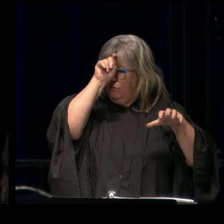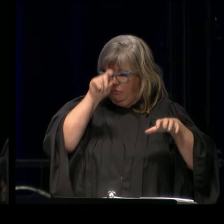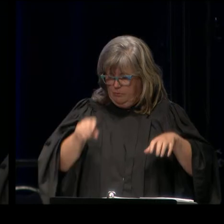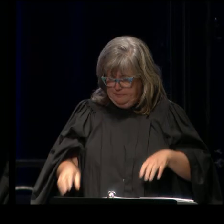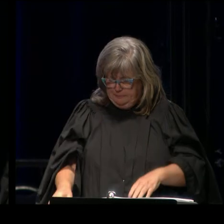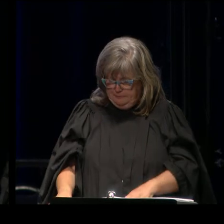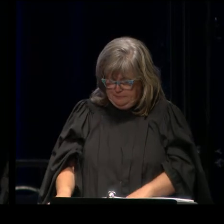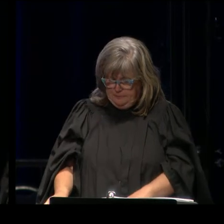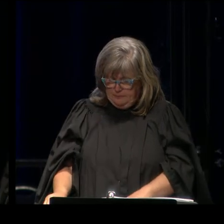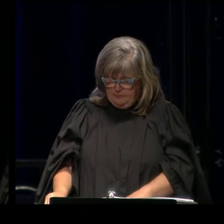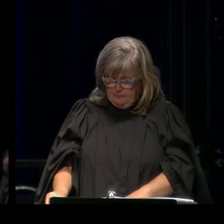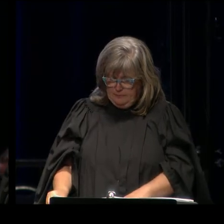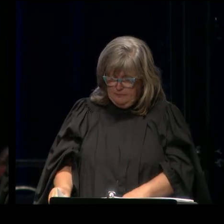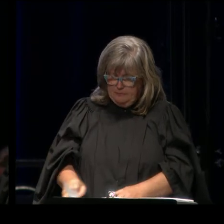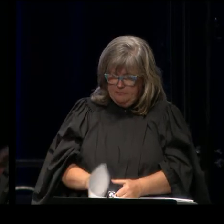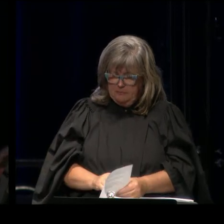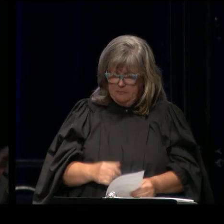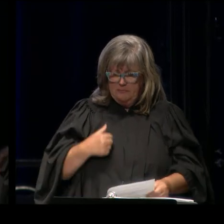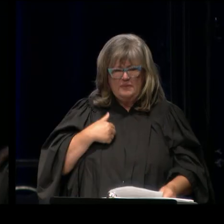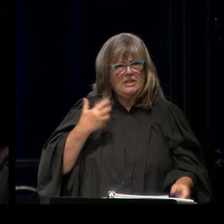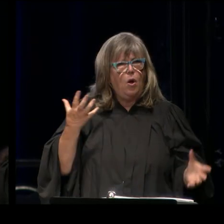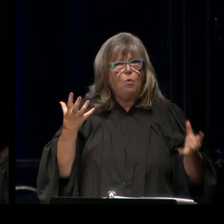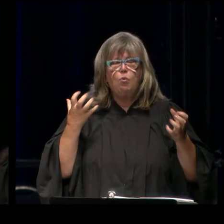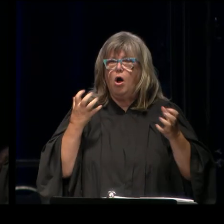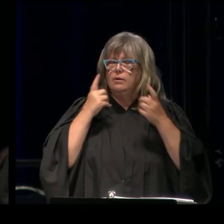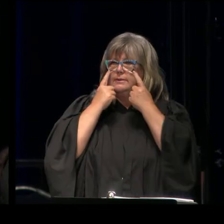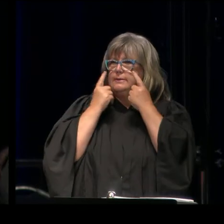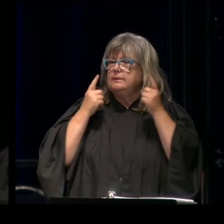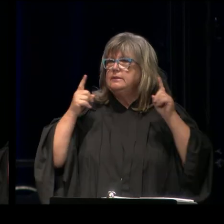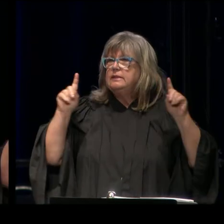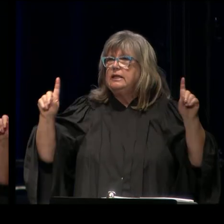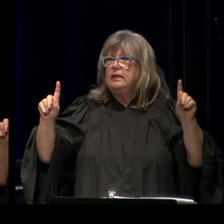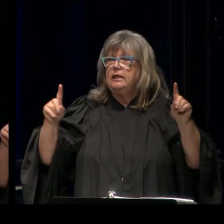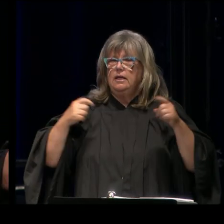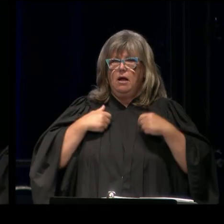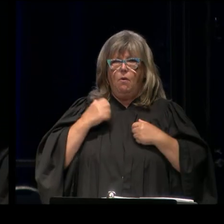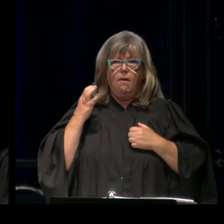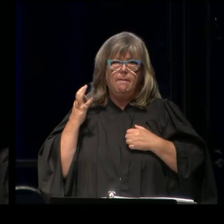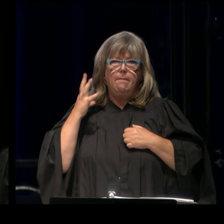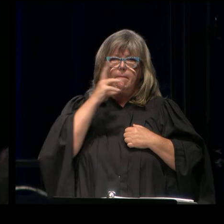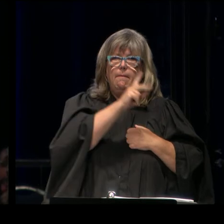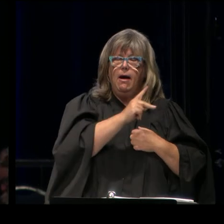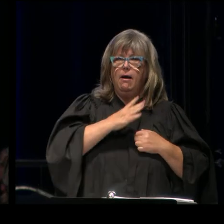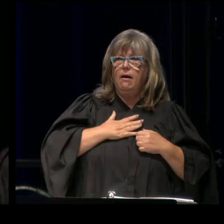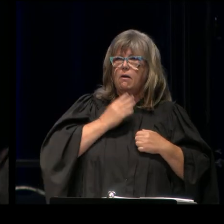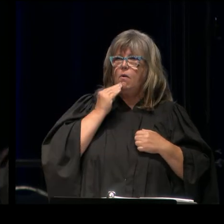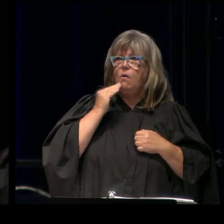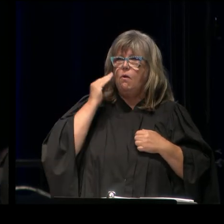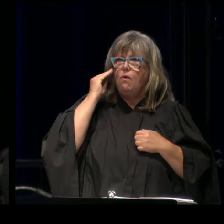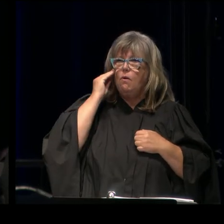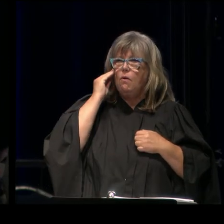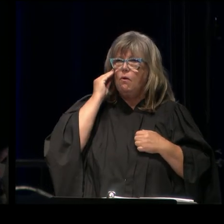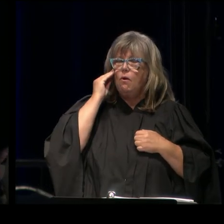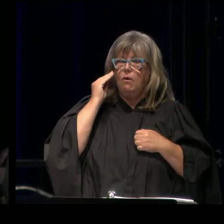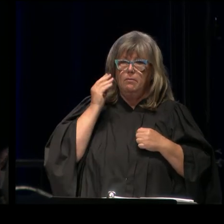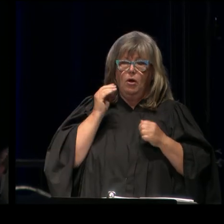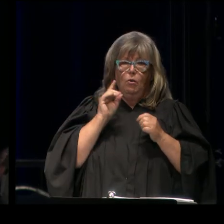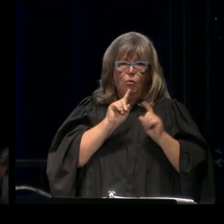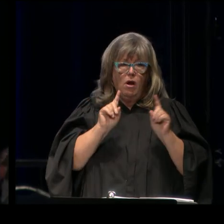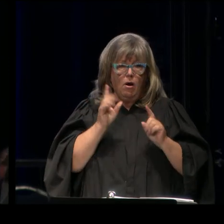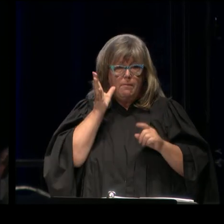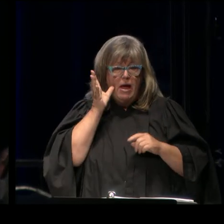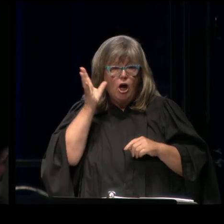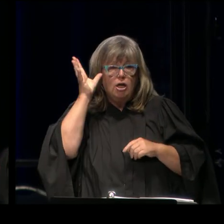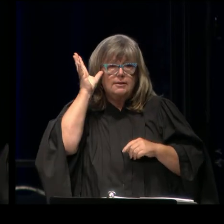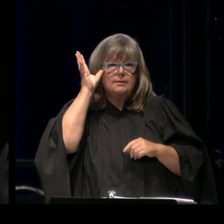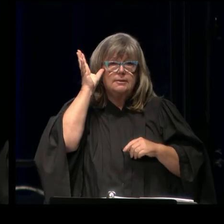I wanted to succeed, to go back home where my parents,